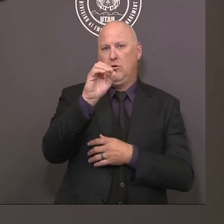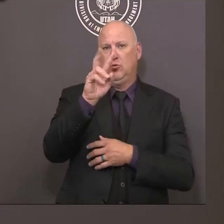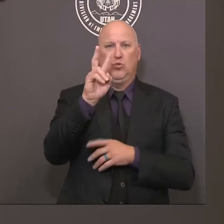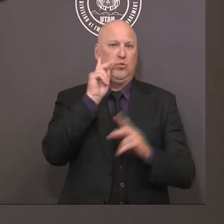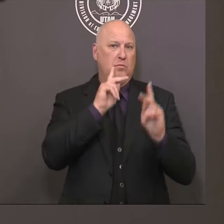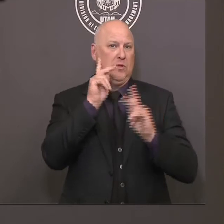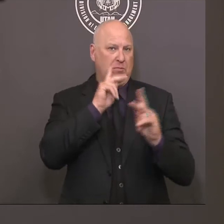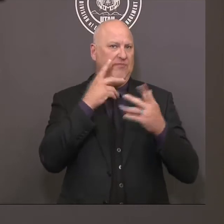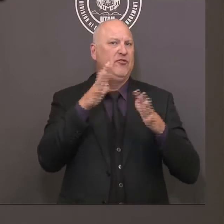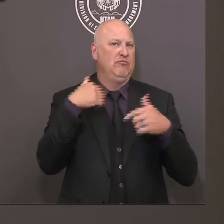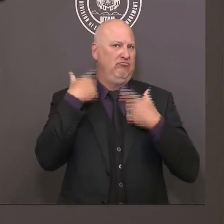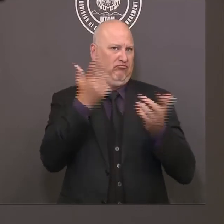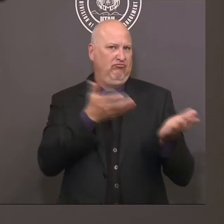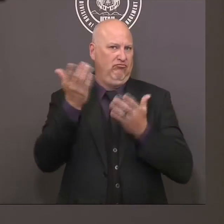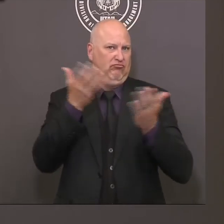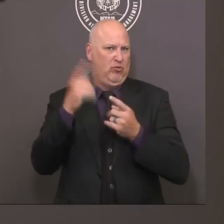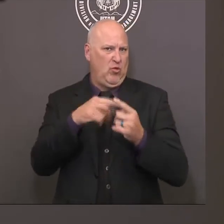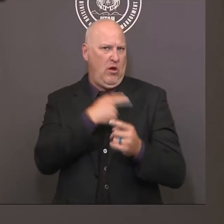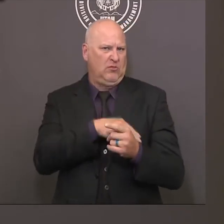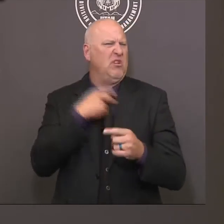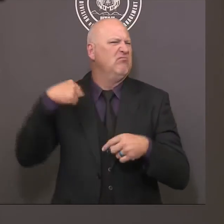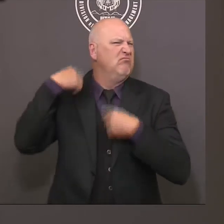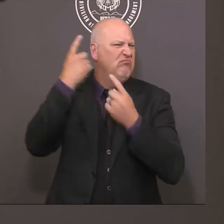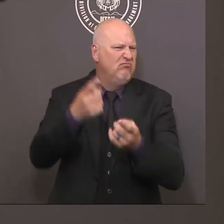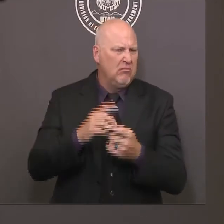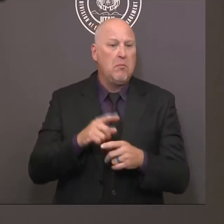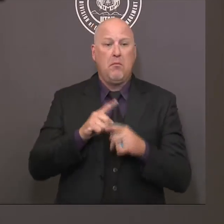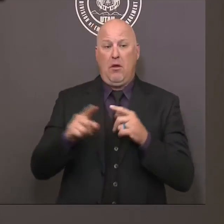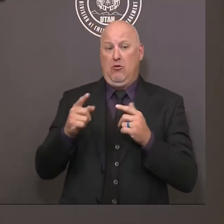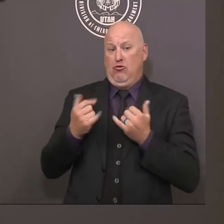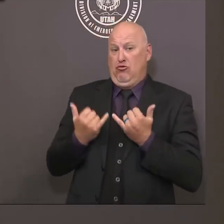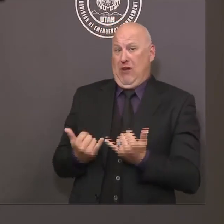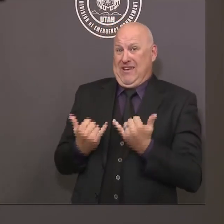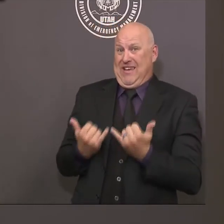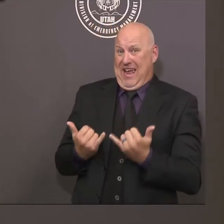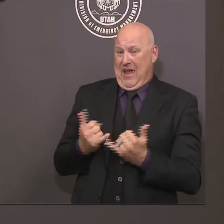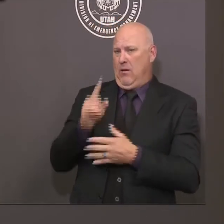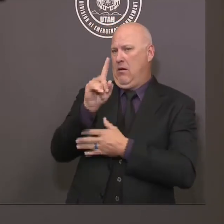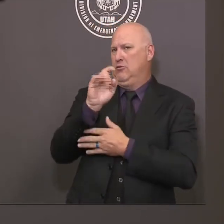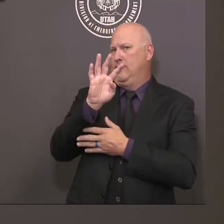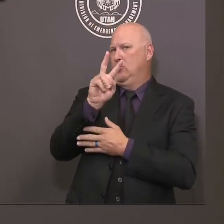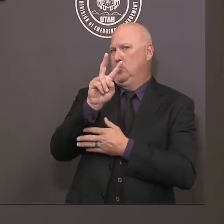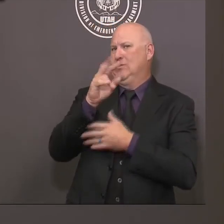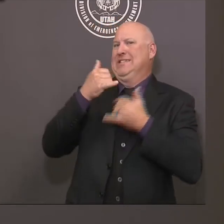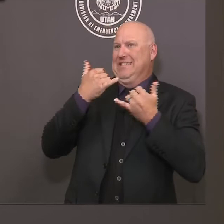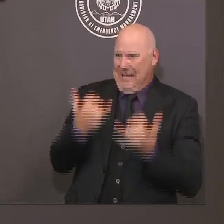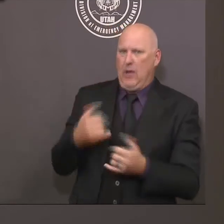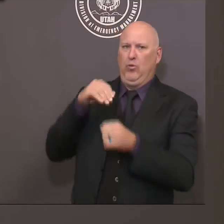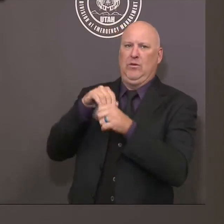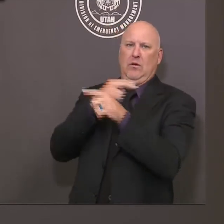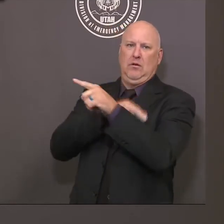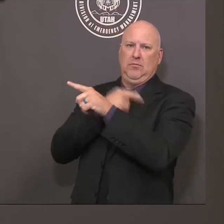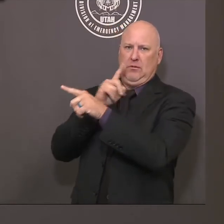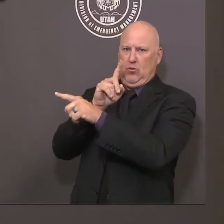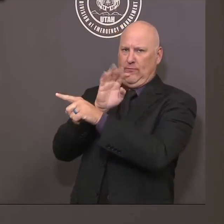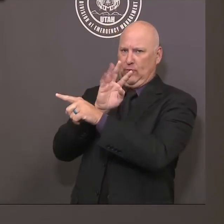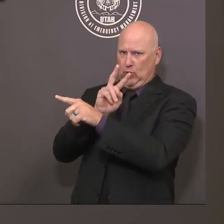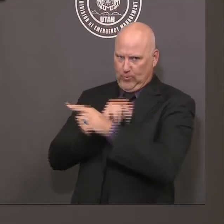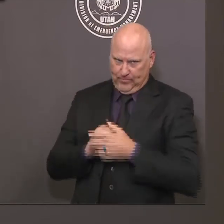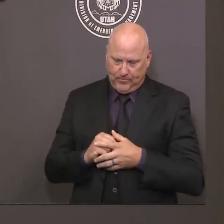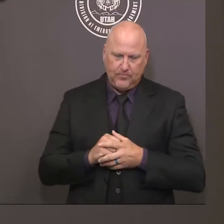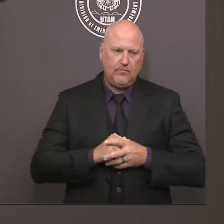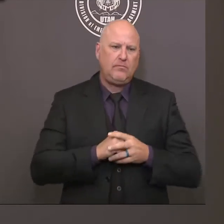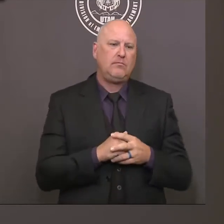and 147 individuals are currently hospitalized due to COVID-19. We have had a total